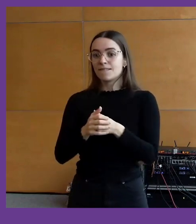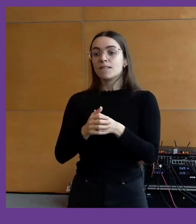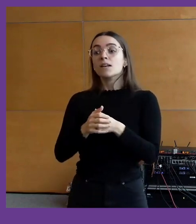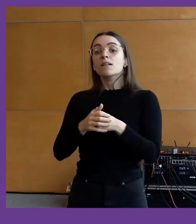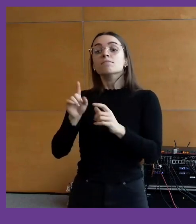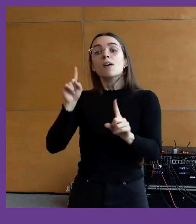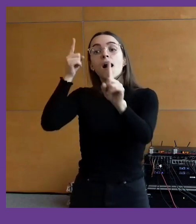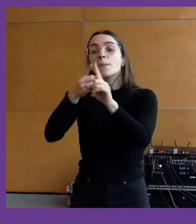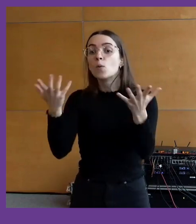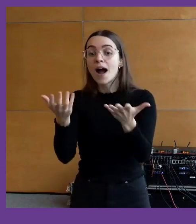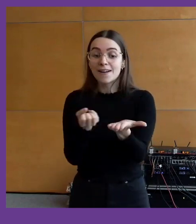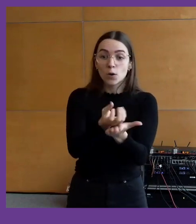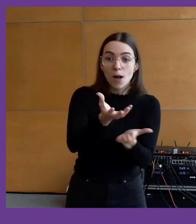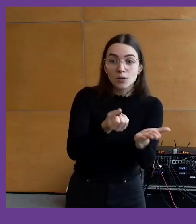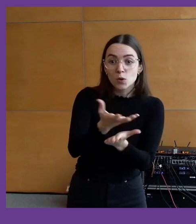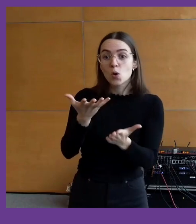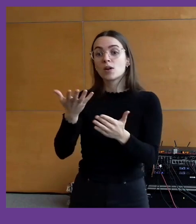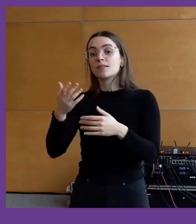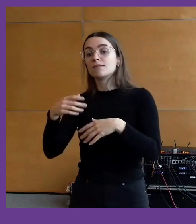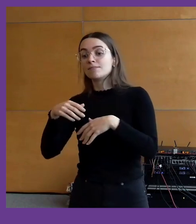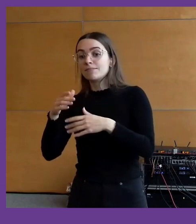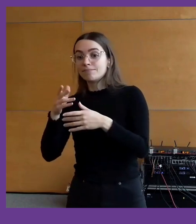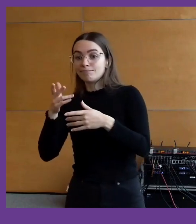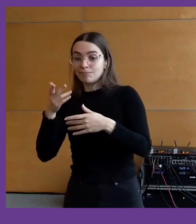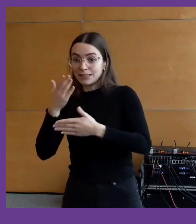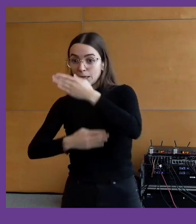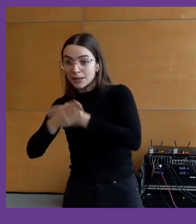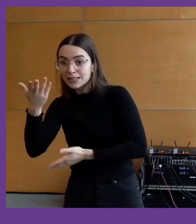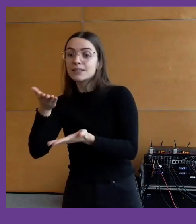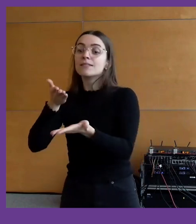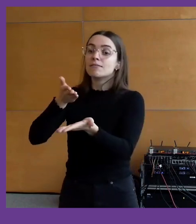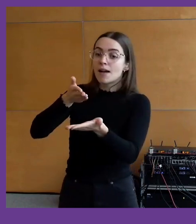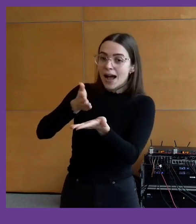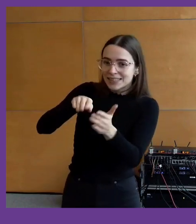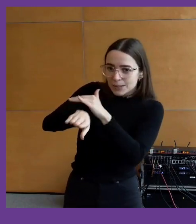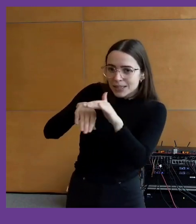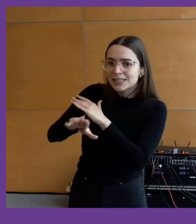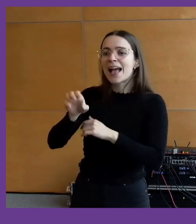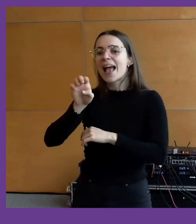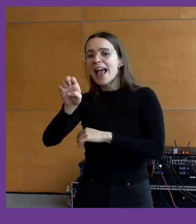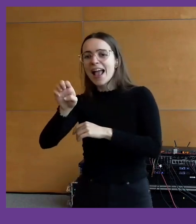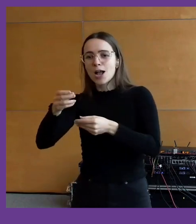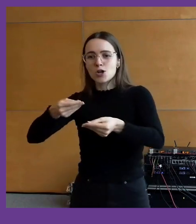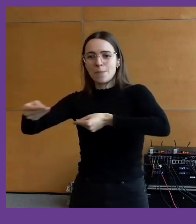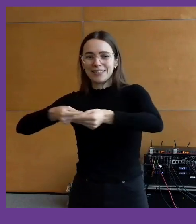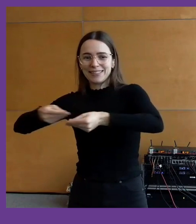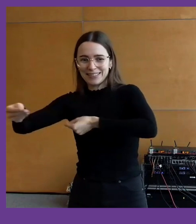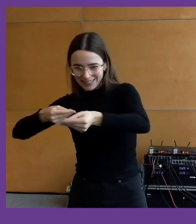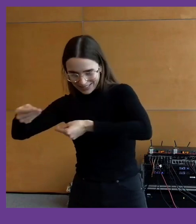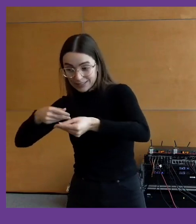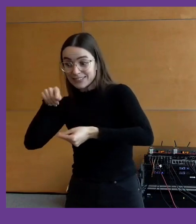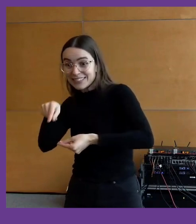accessible, e-commerce to be accessible. Well, this important act, this